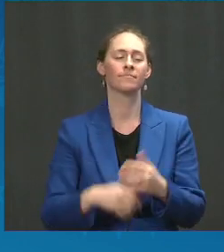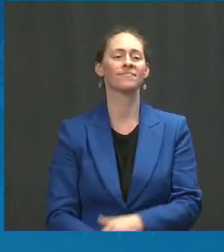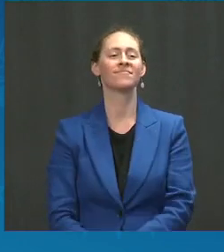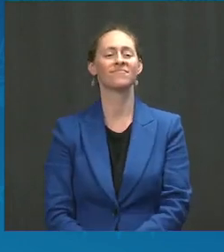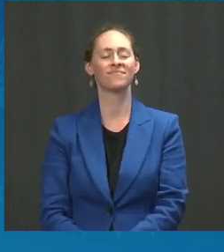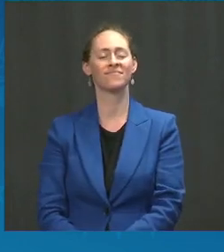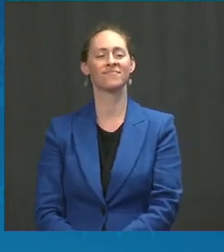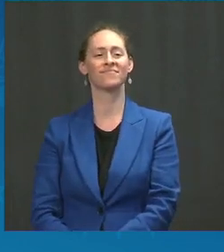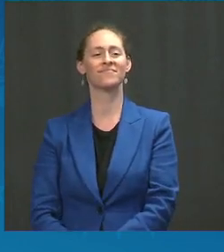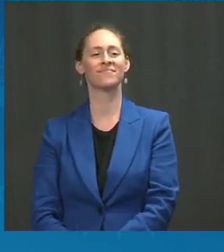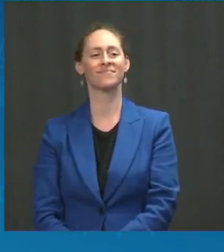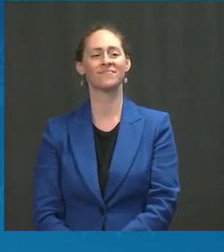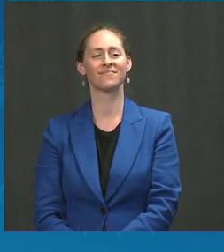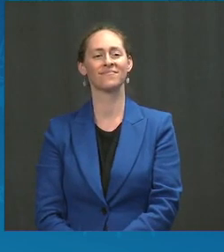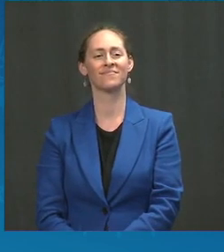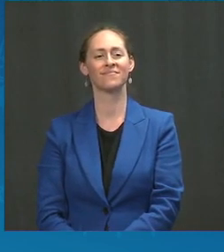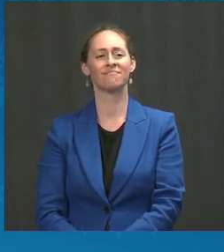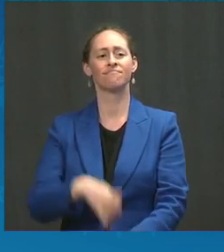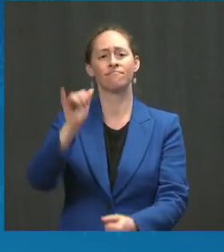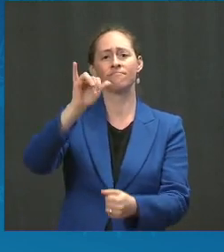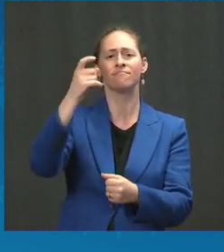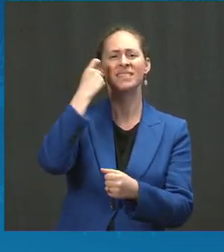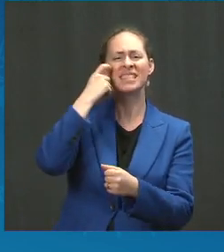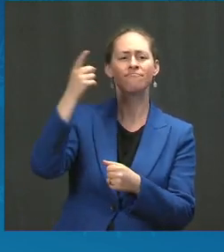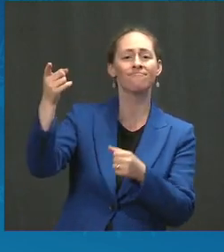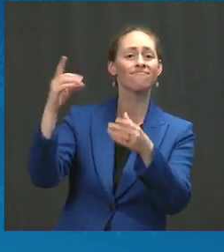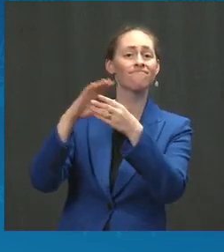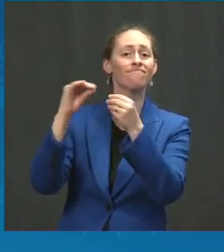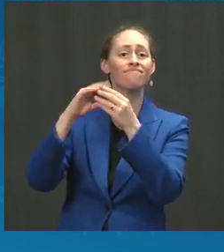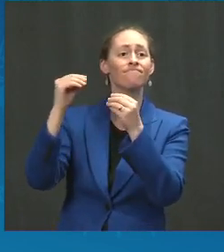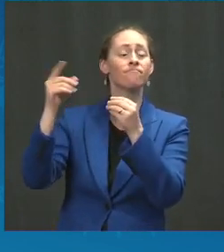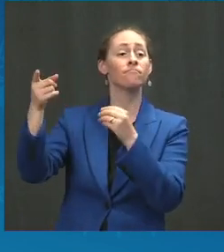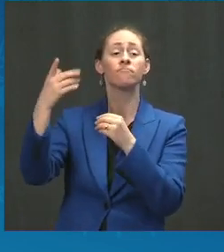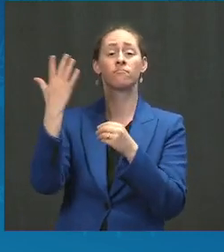has said, is on what small businesses need